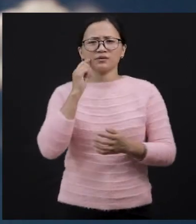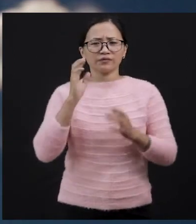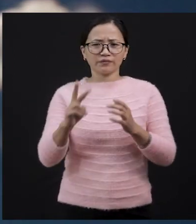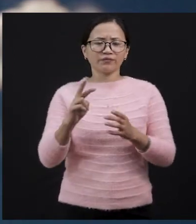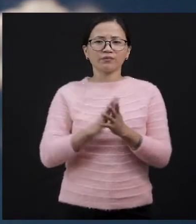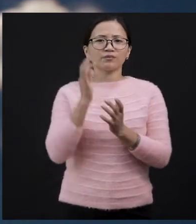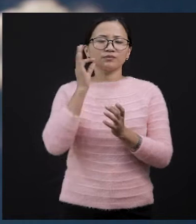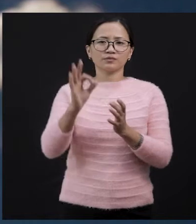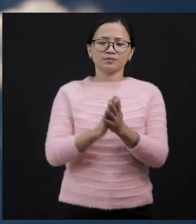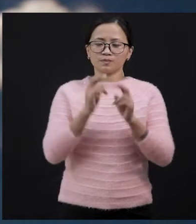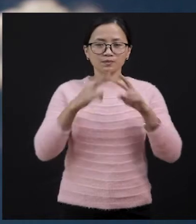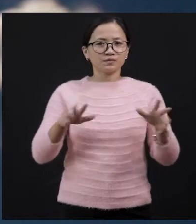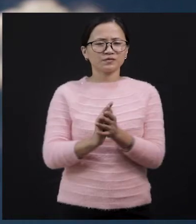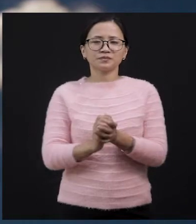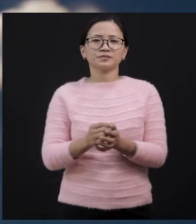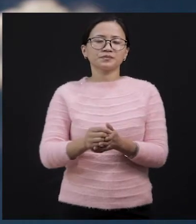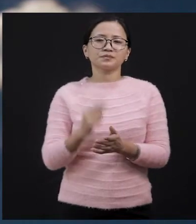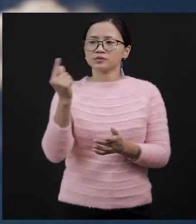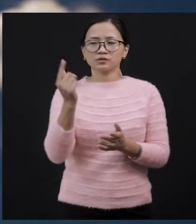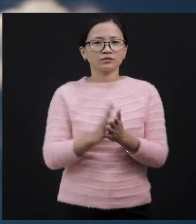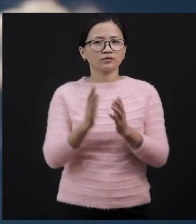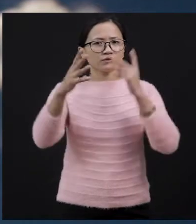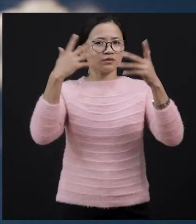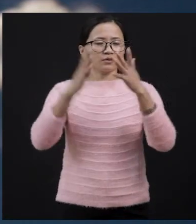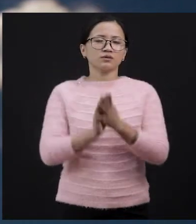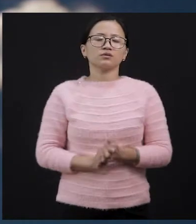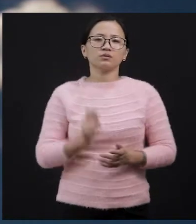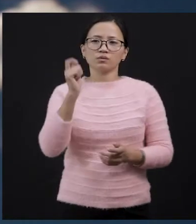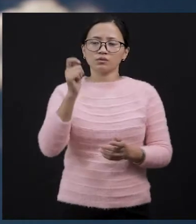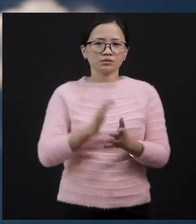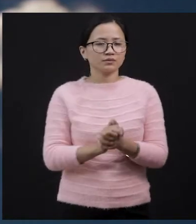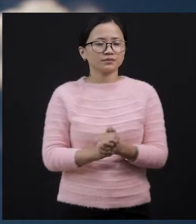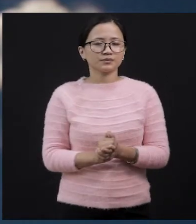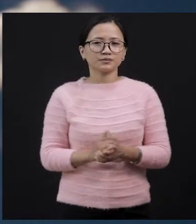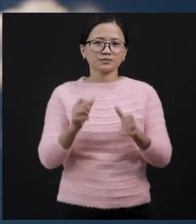air, but for that, we will do activity together.